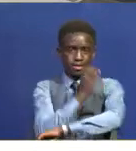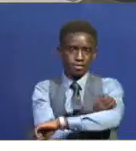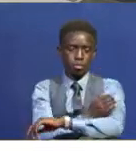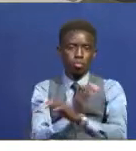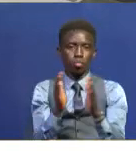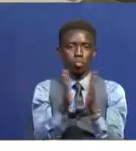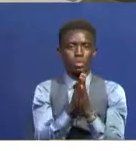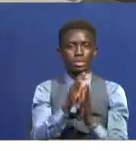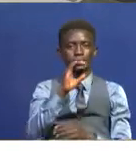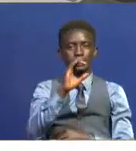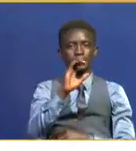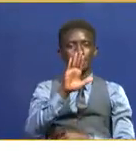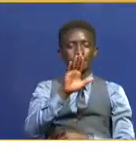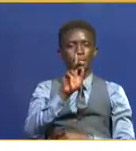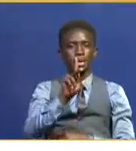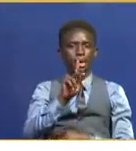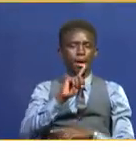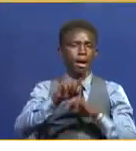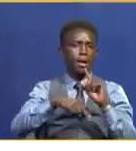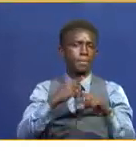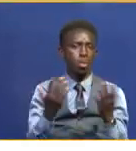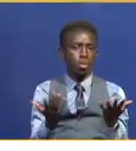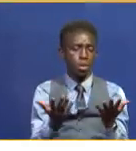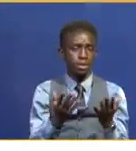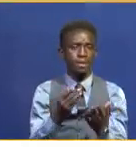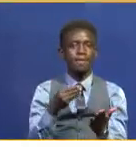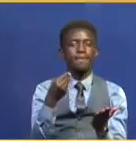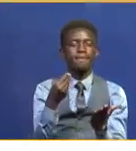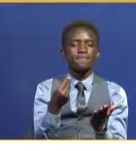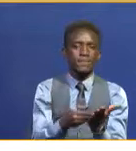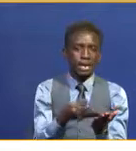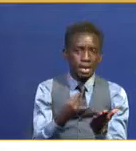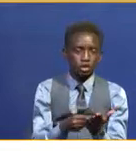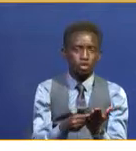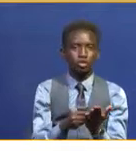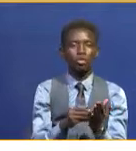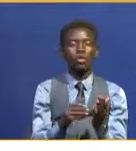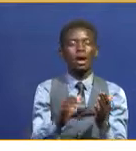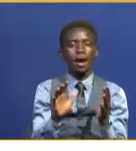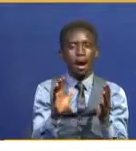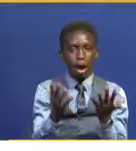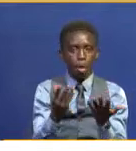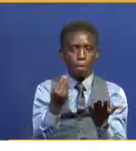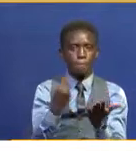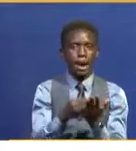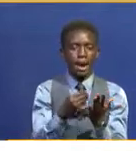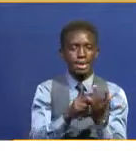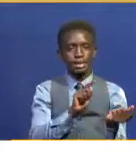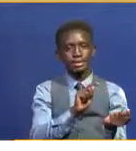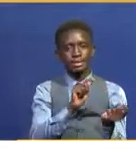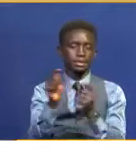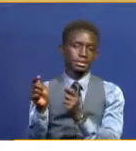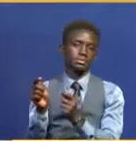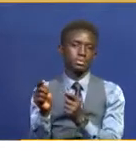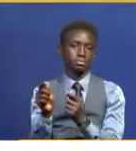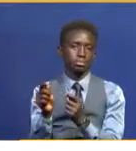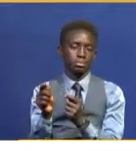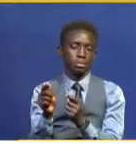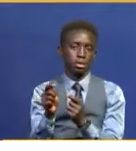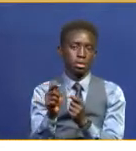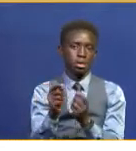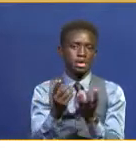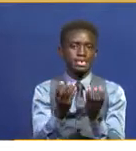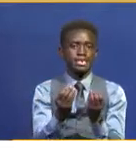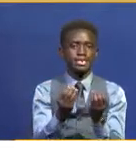Kenya, regarding financial how money is transmitted, the ease of transmitting money into